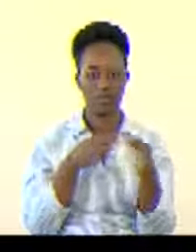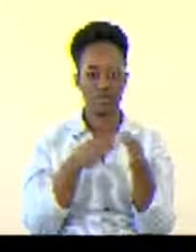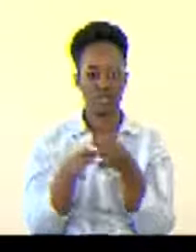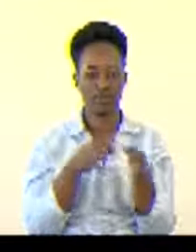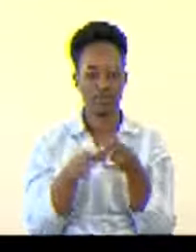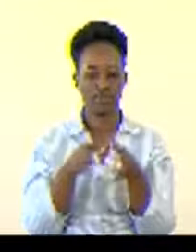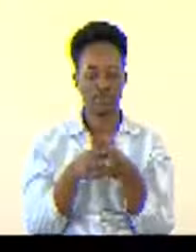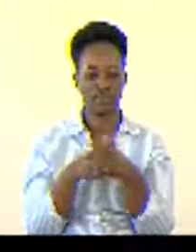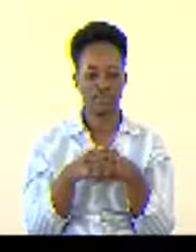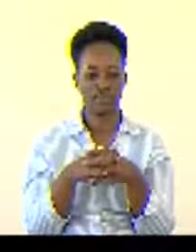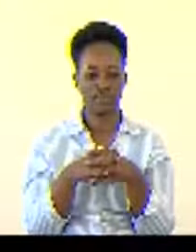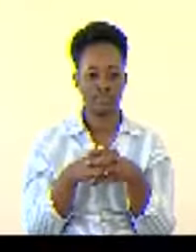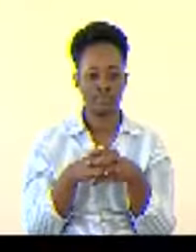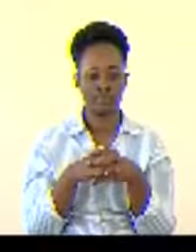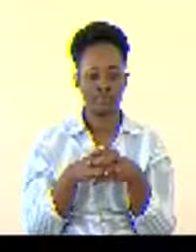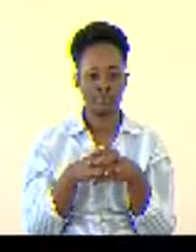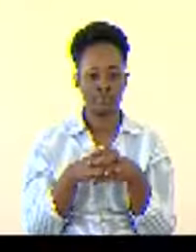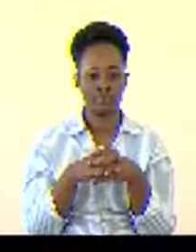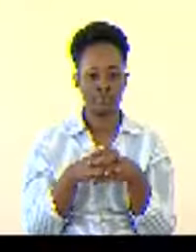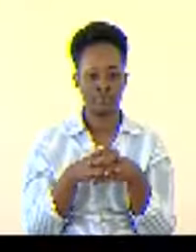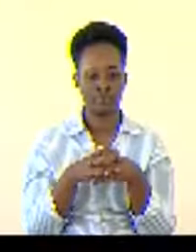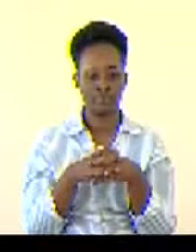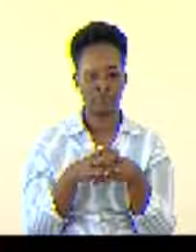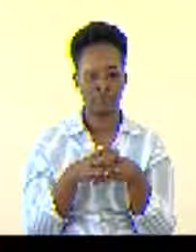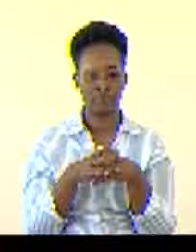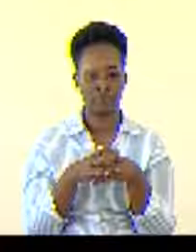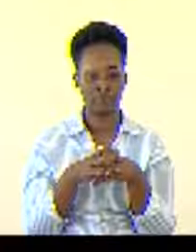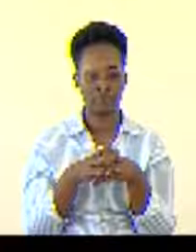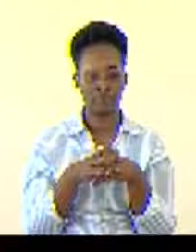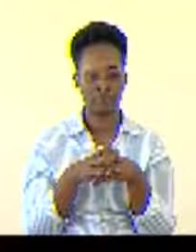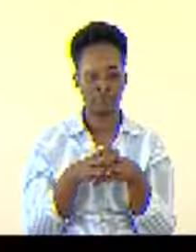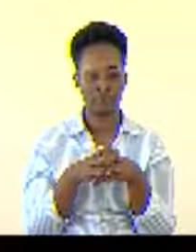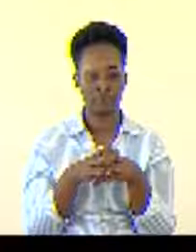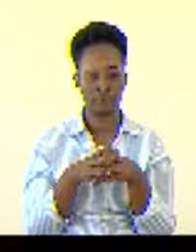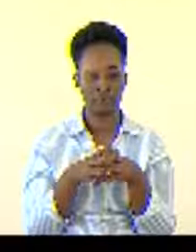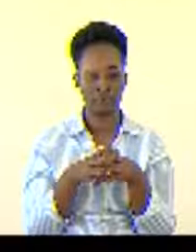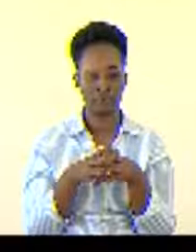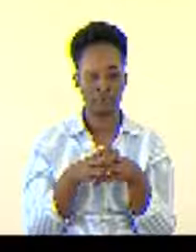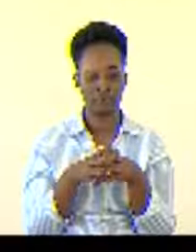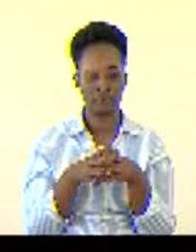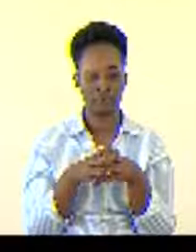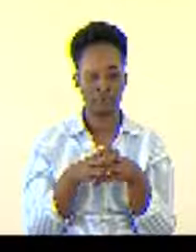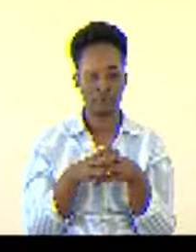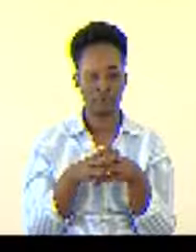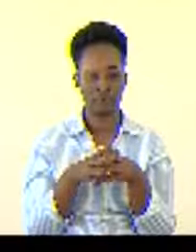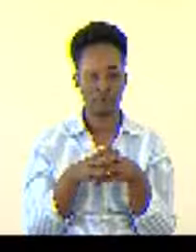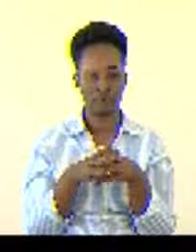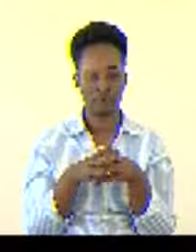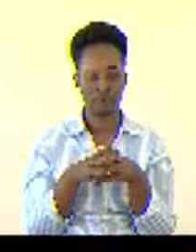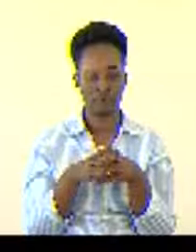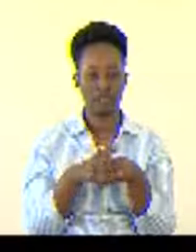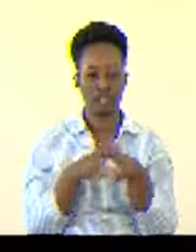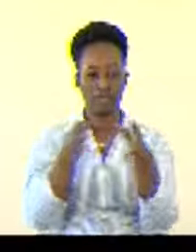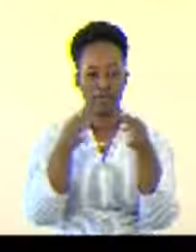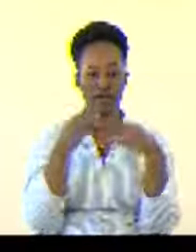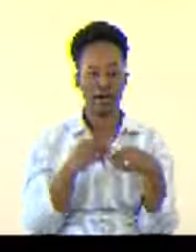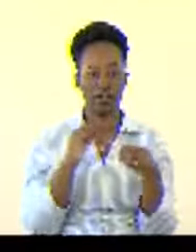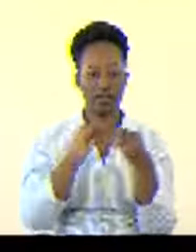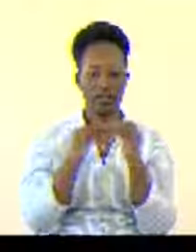statement. This is a financial statement, financial mathematical